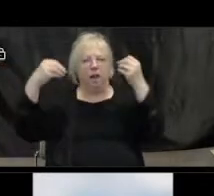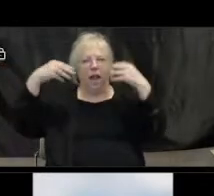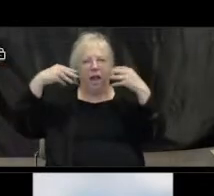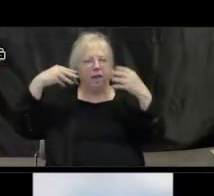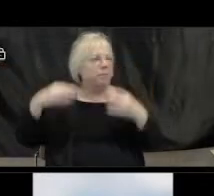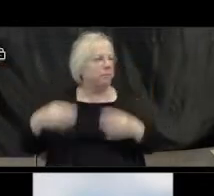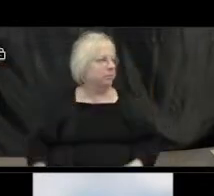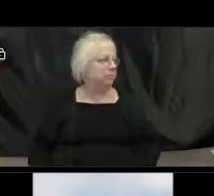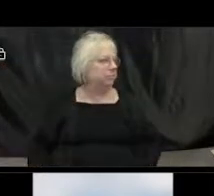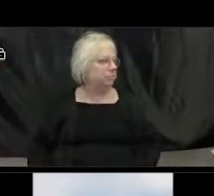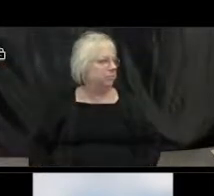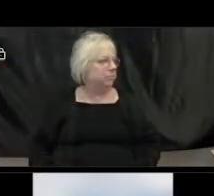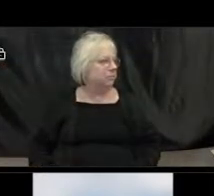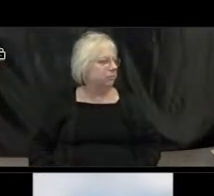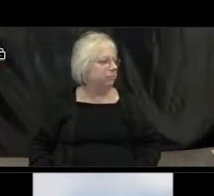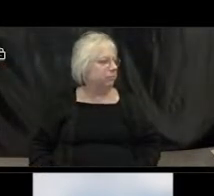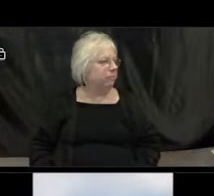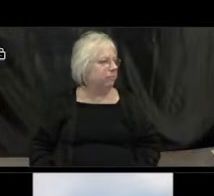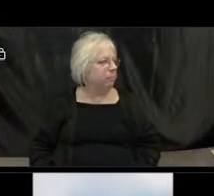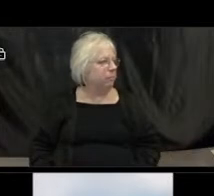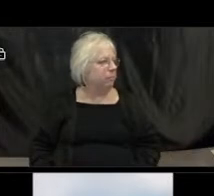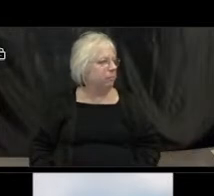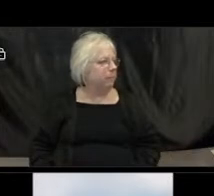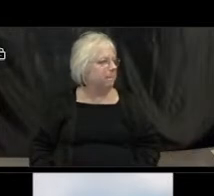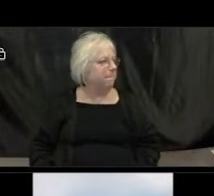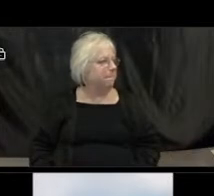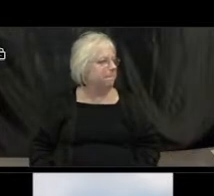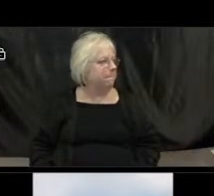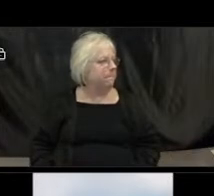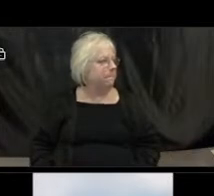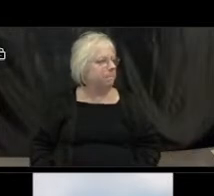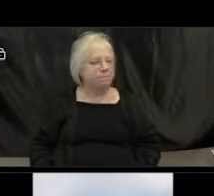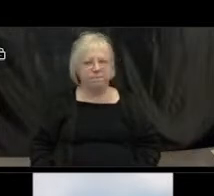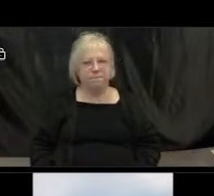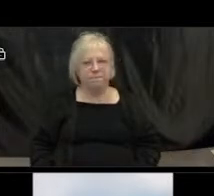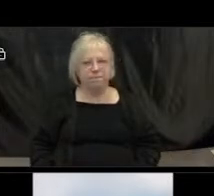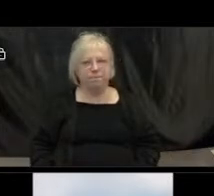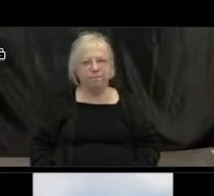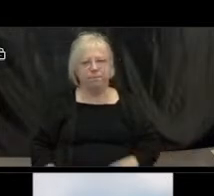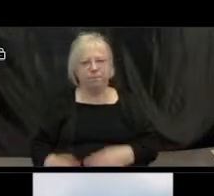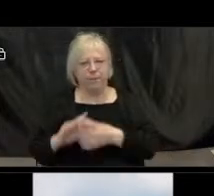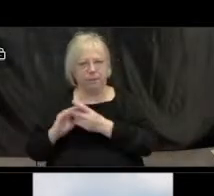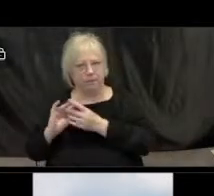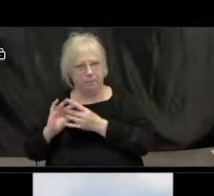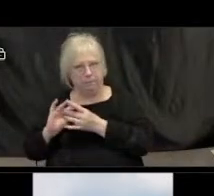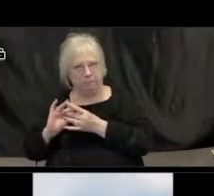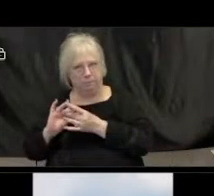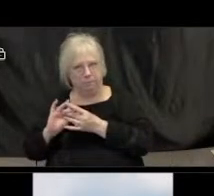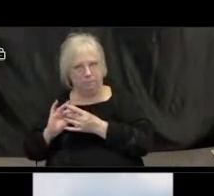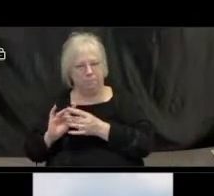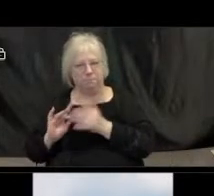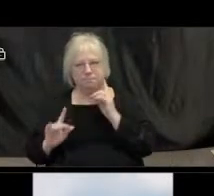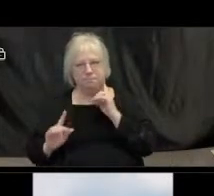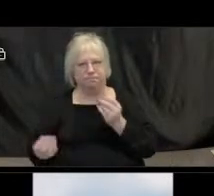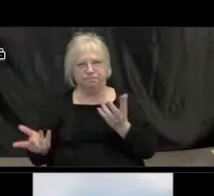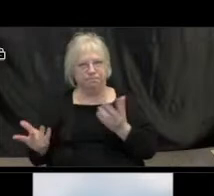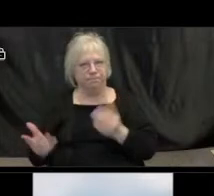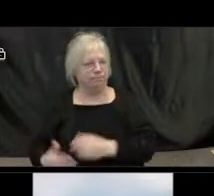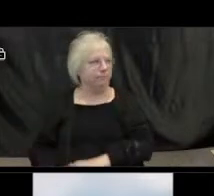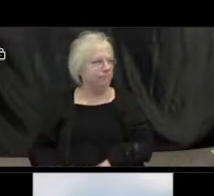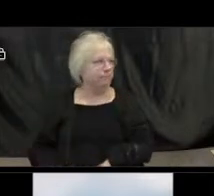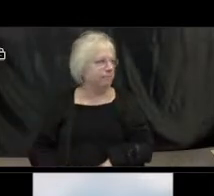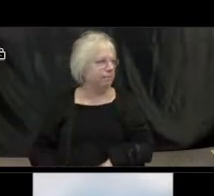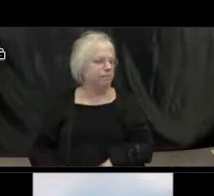have it. That's what was in the PCD for Joe T. Robinson. It's that area.